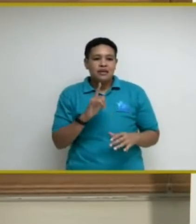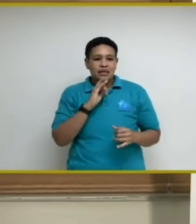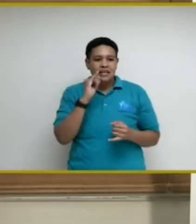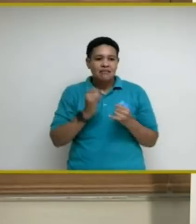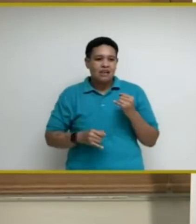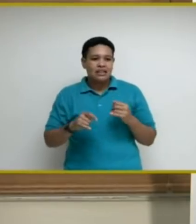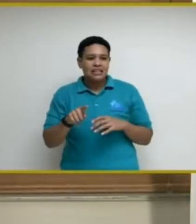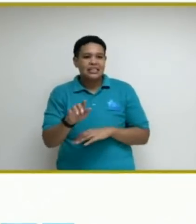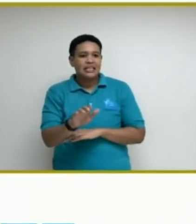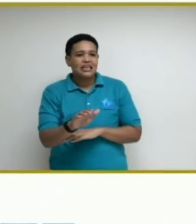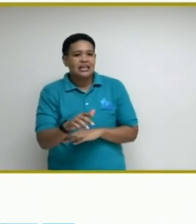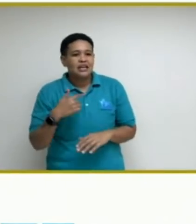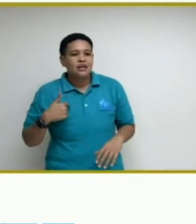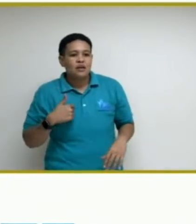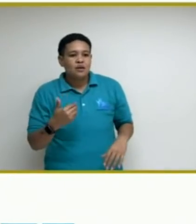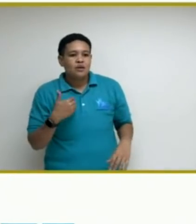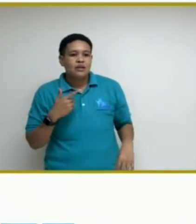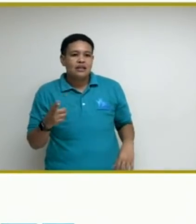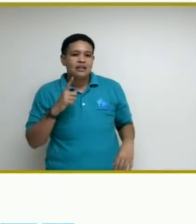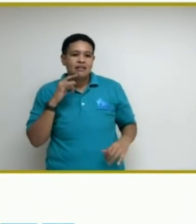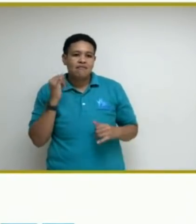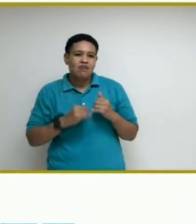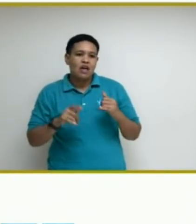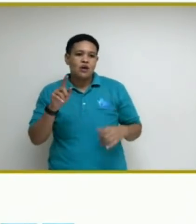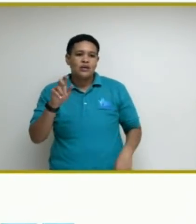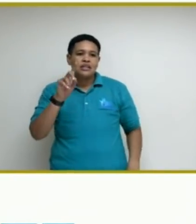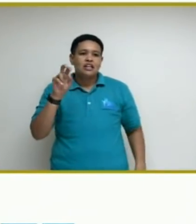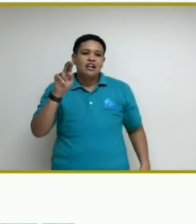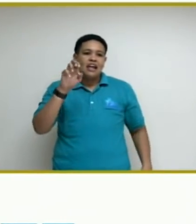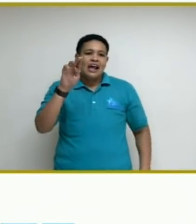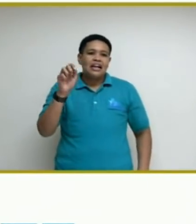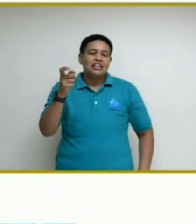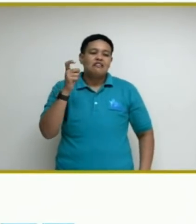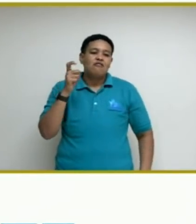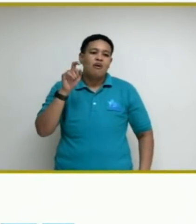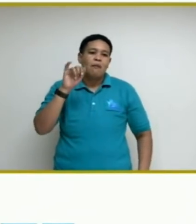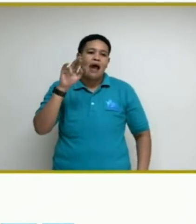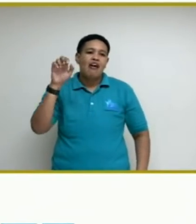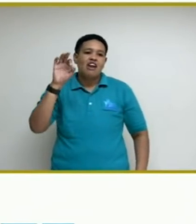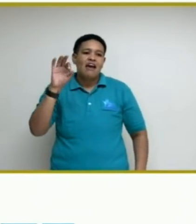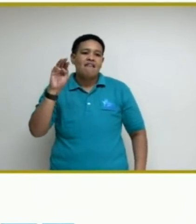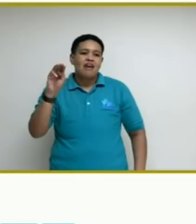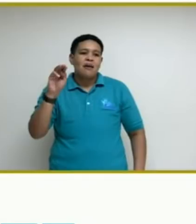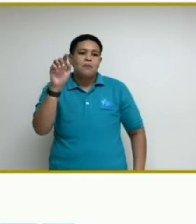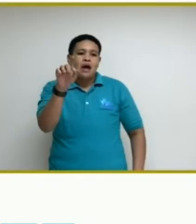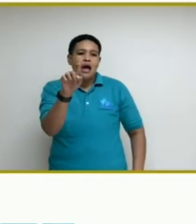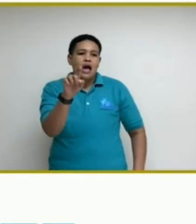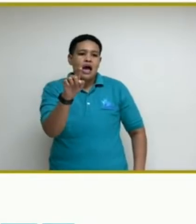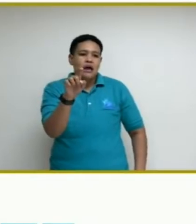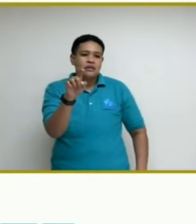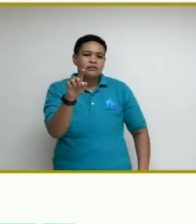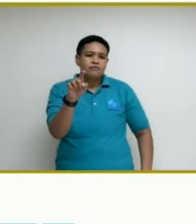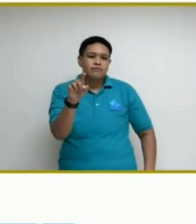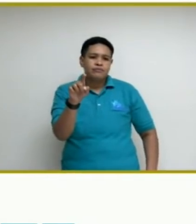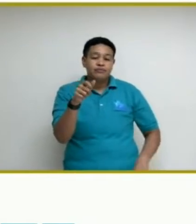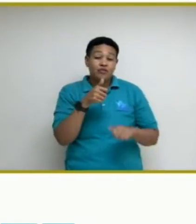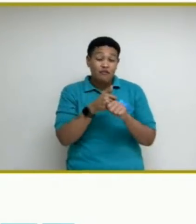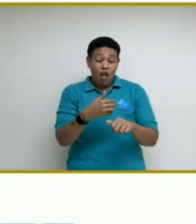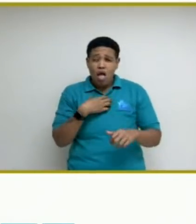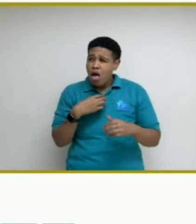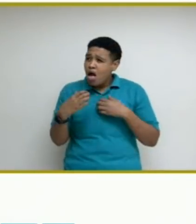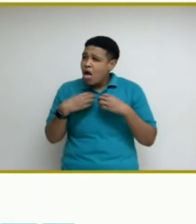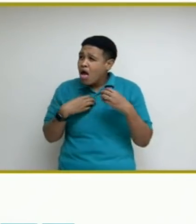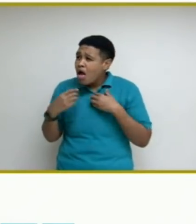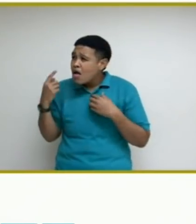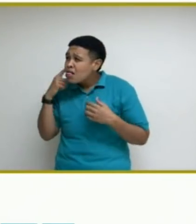Finally, this evening, we have a final question for Dr. Ennis coming from Area FM. And it reads, following complaints of